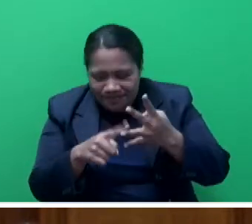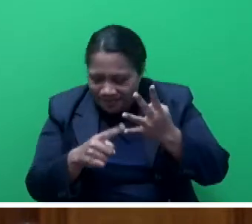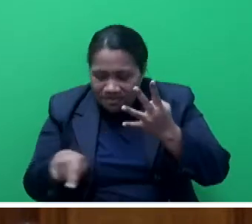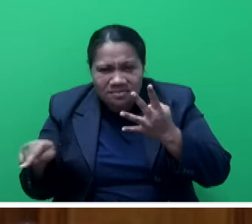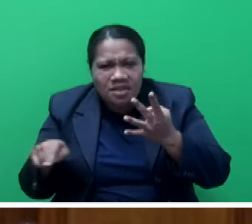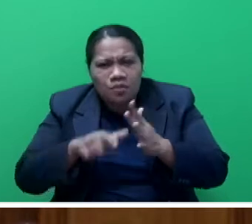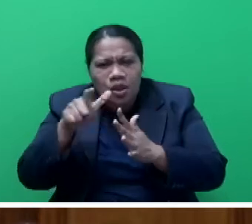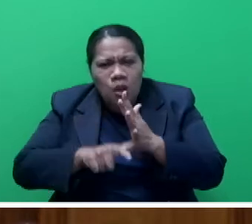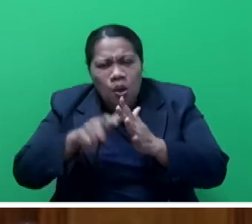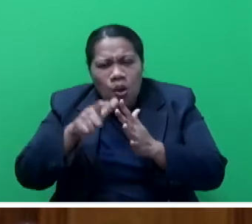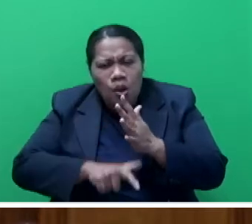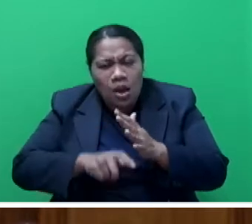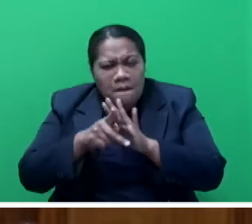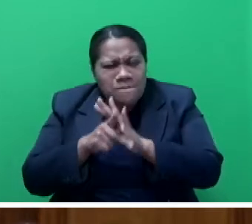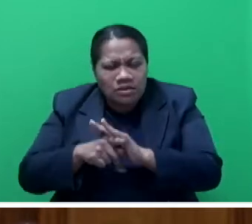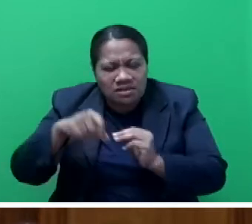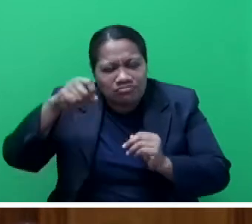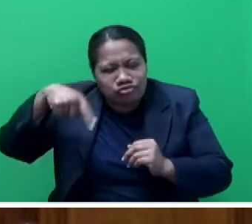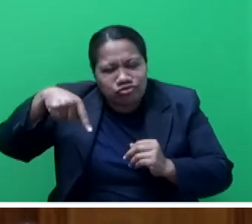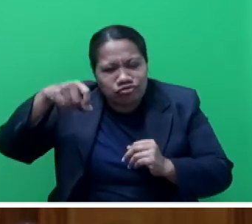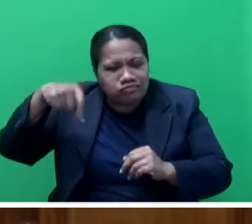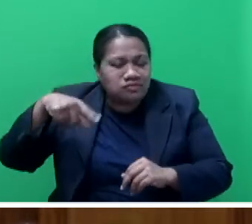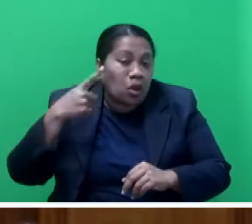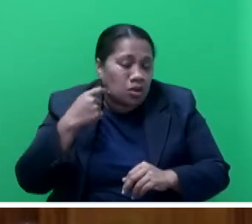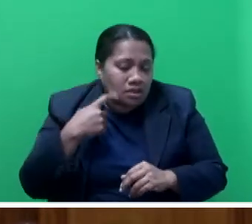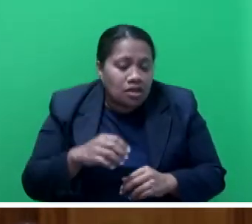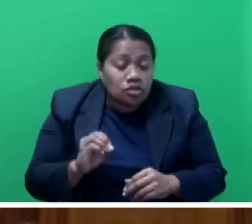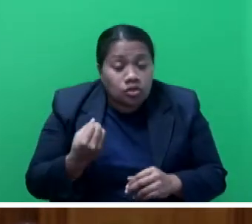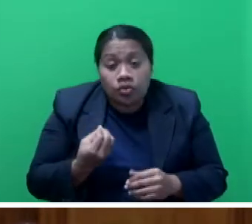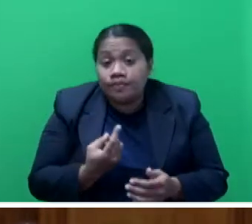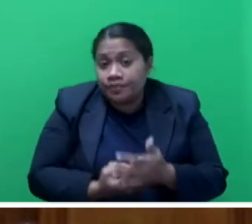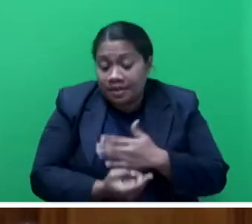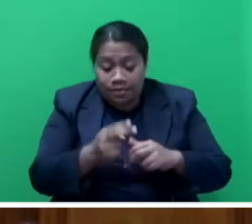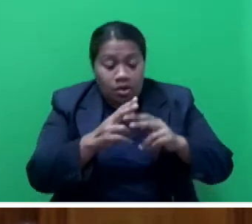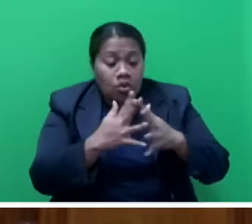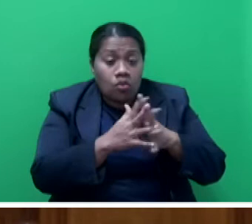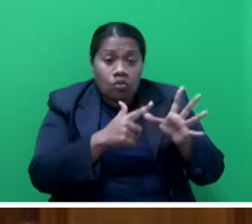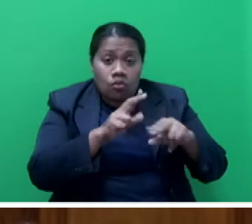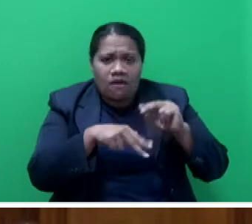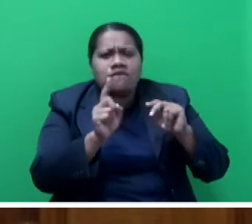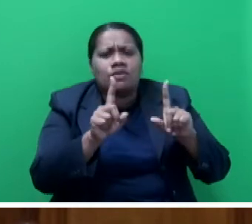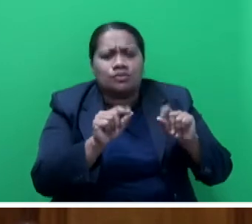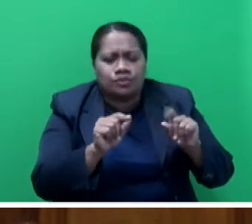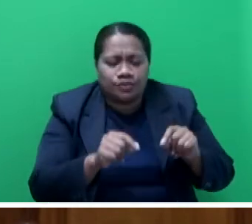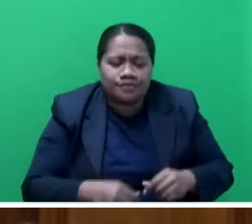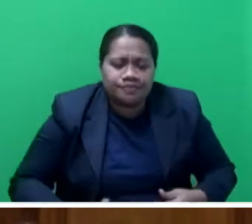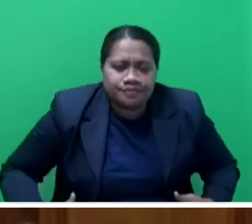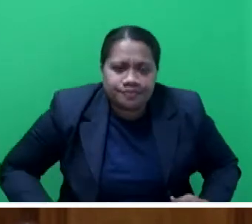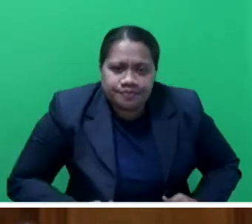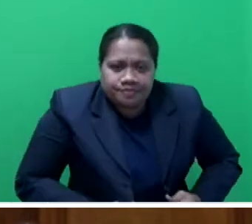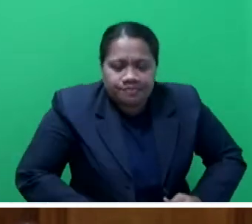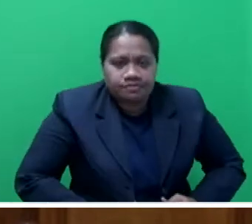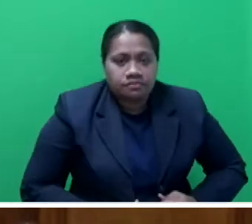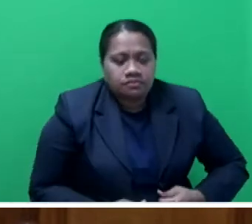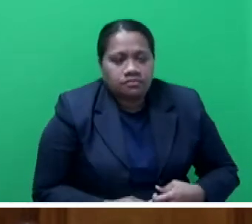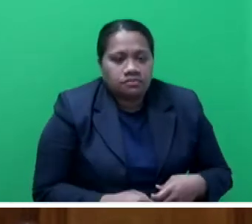Nariri and Naroro, informal settlements. So what WEF had to do at that time is to get a barge, and in areas that